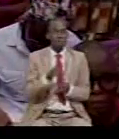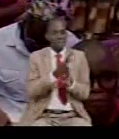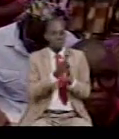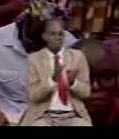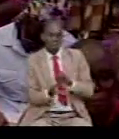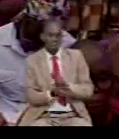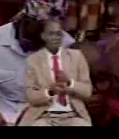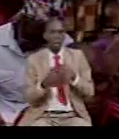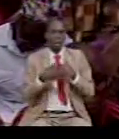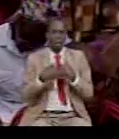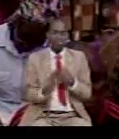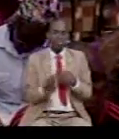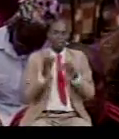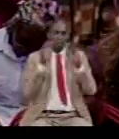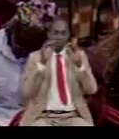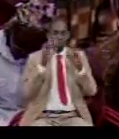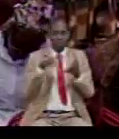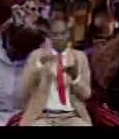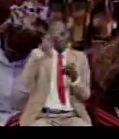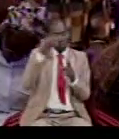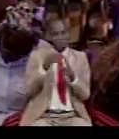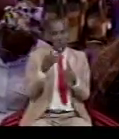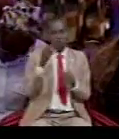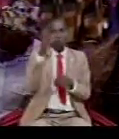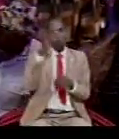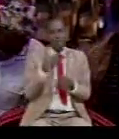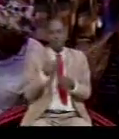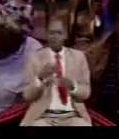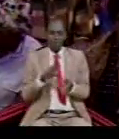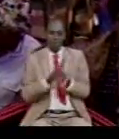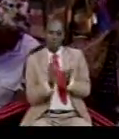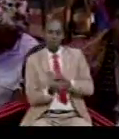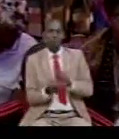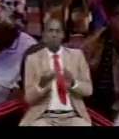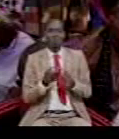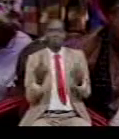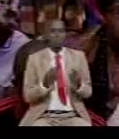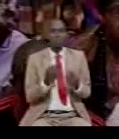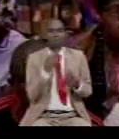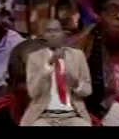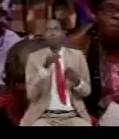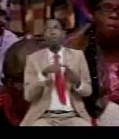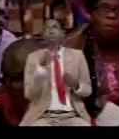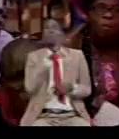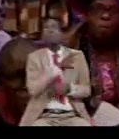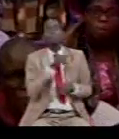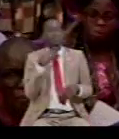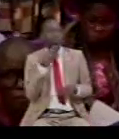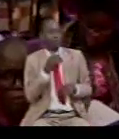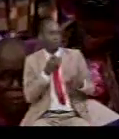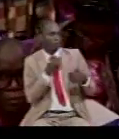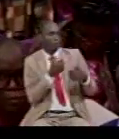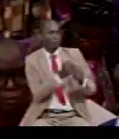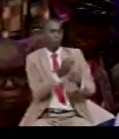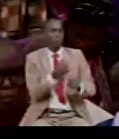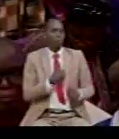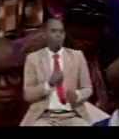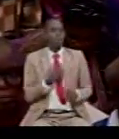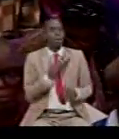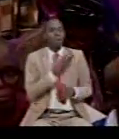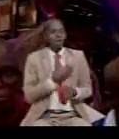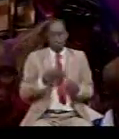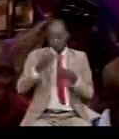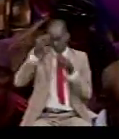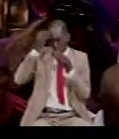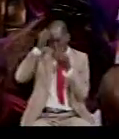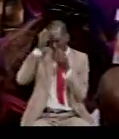turn away from their sin. And then you say, follow me, I will make you fishers of men. The people that listen to that